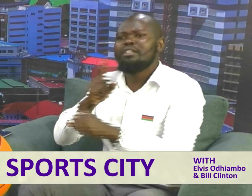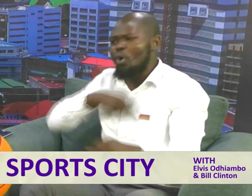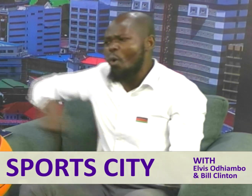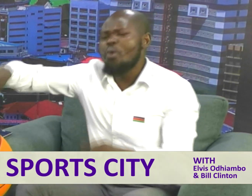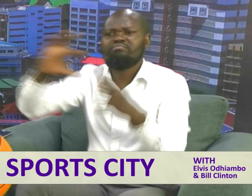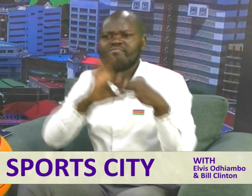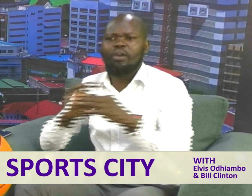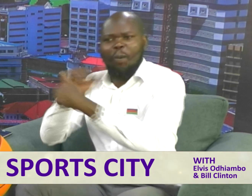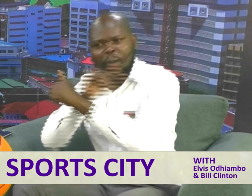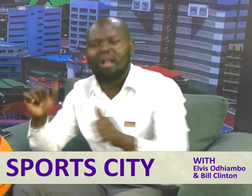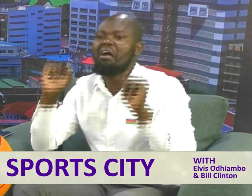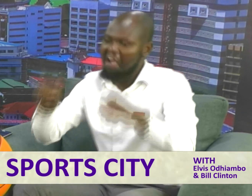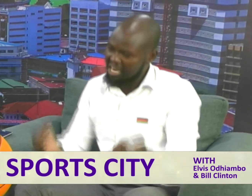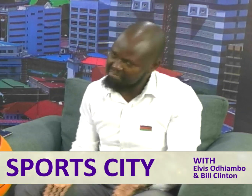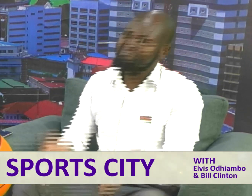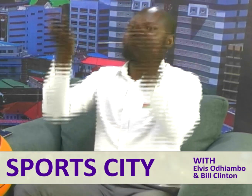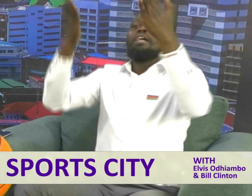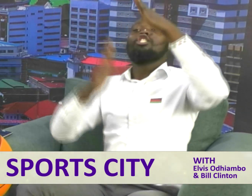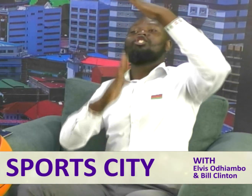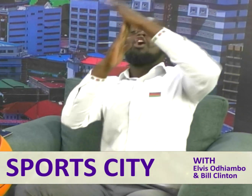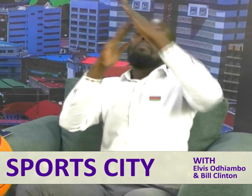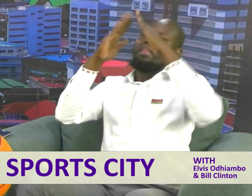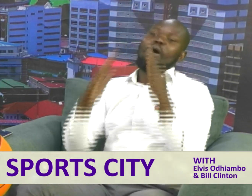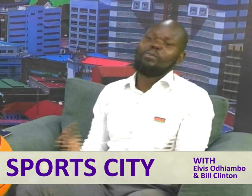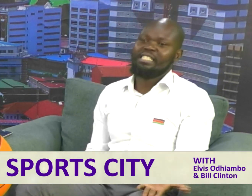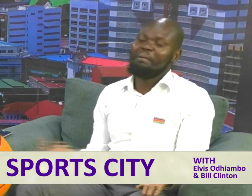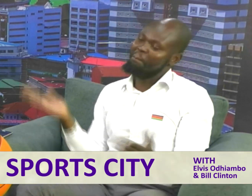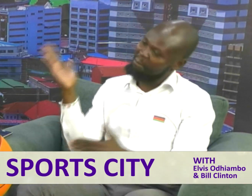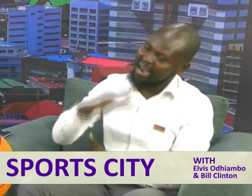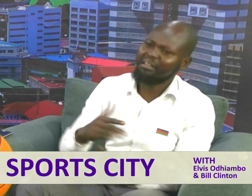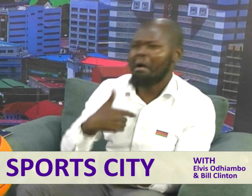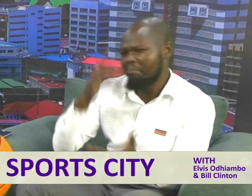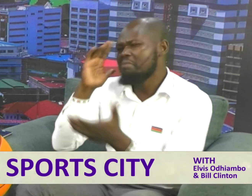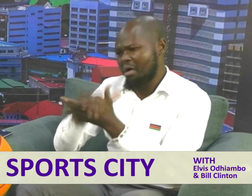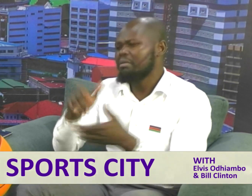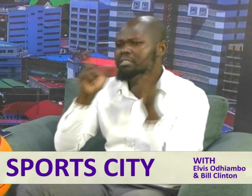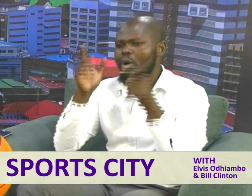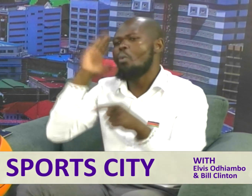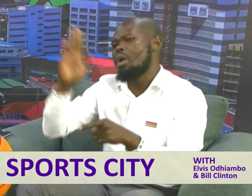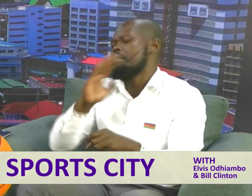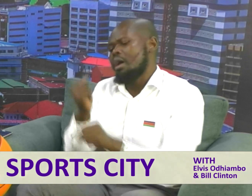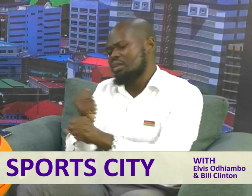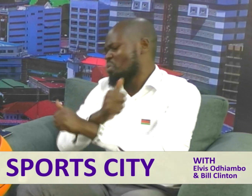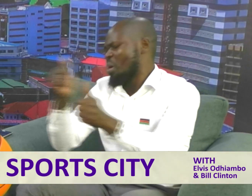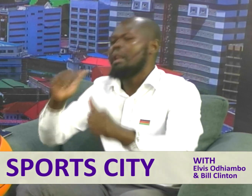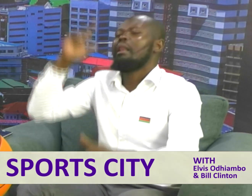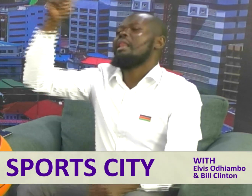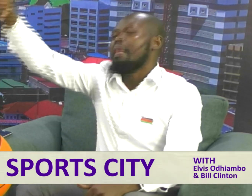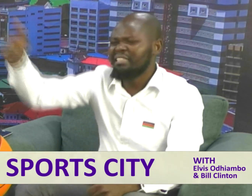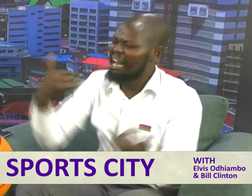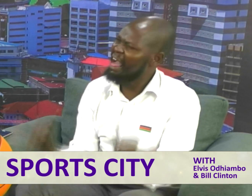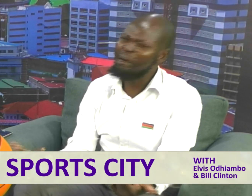in and join in as a team so that they can work together and improve the team to come back to the top position. But I